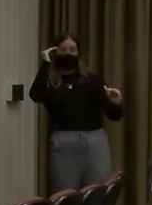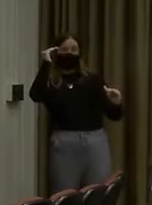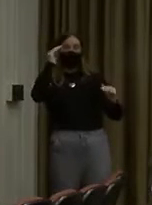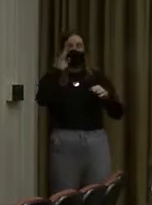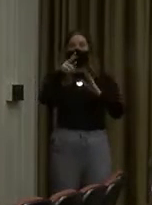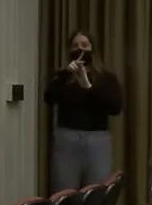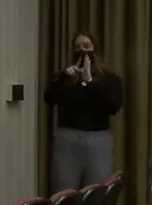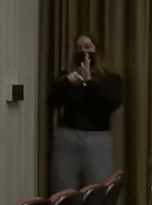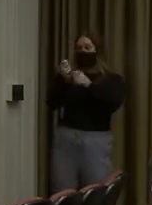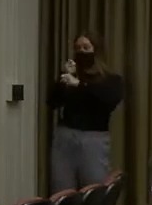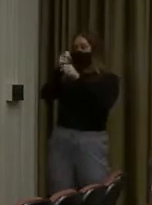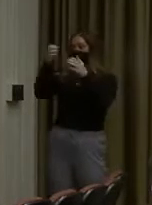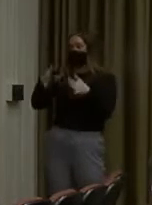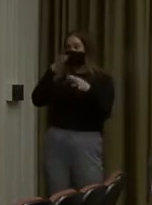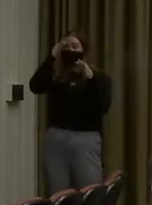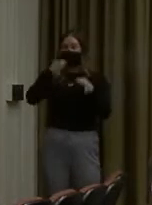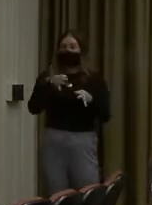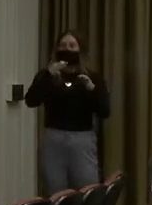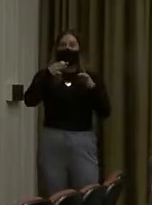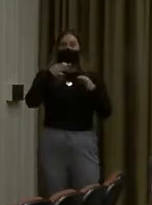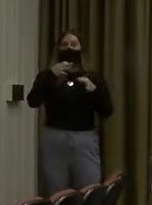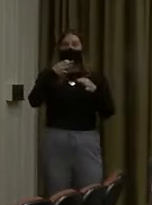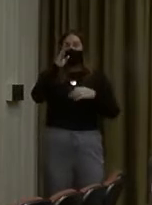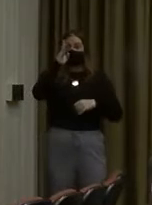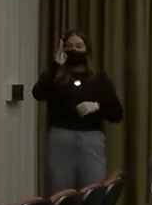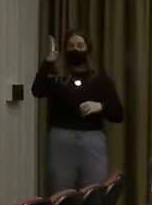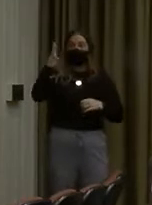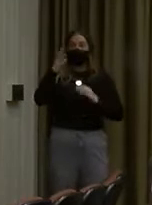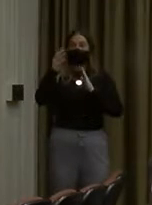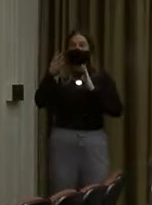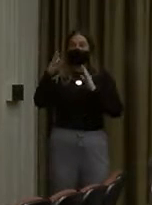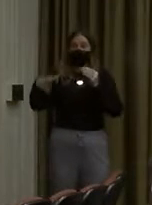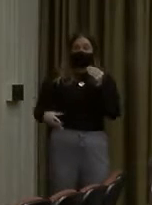interests, decided to create additional